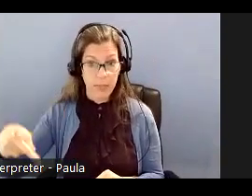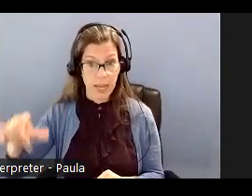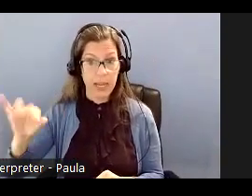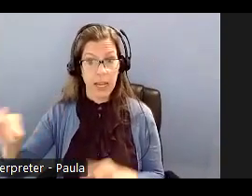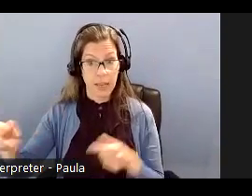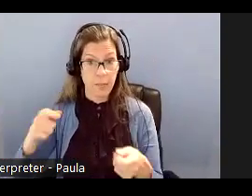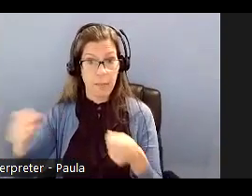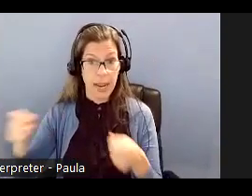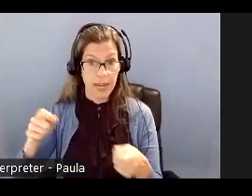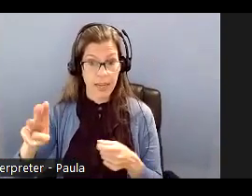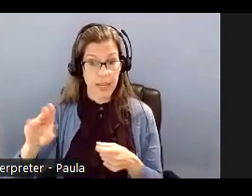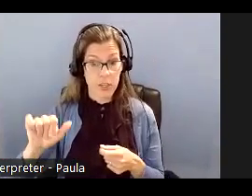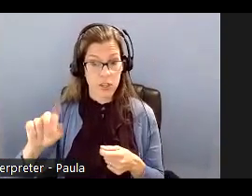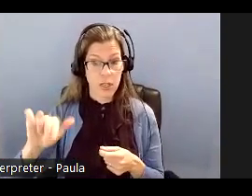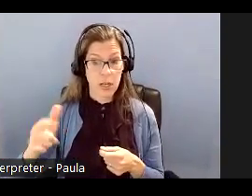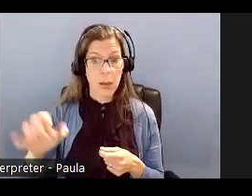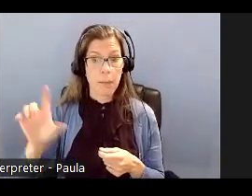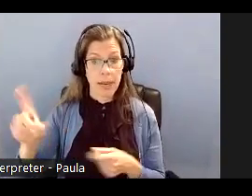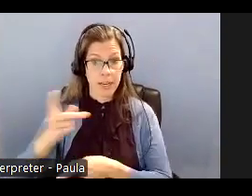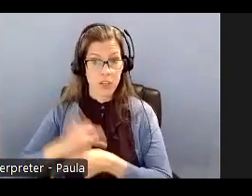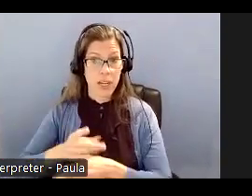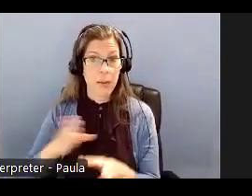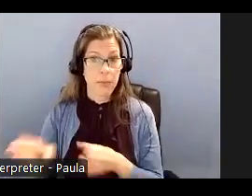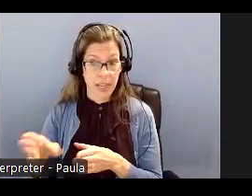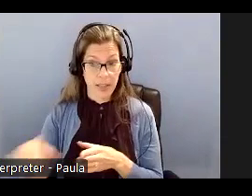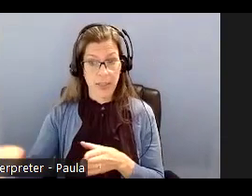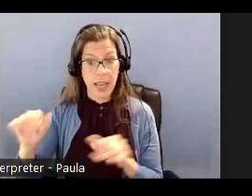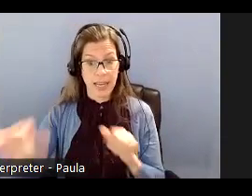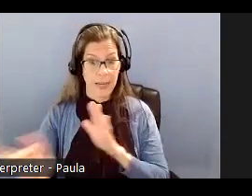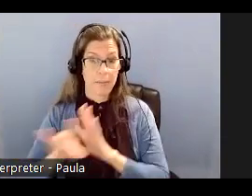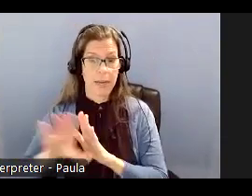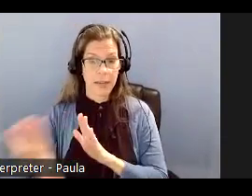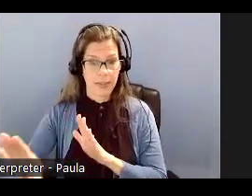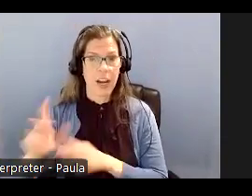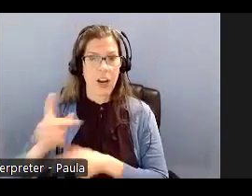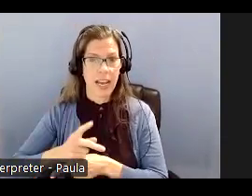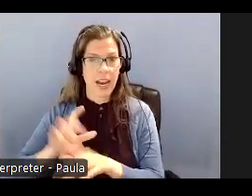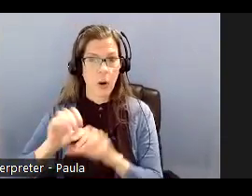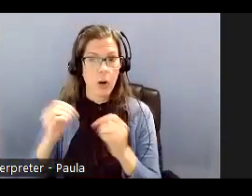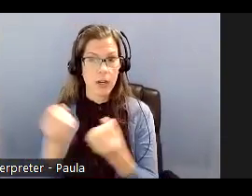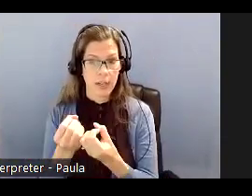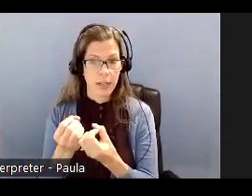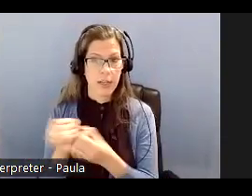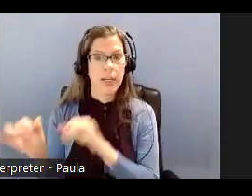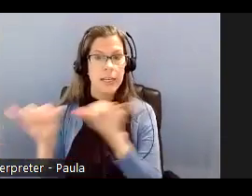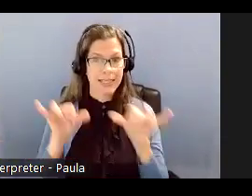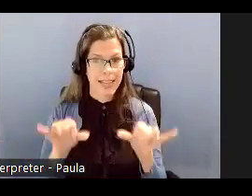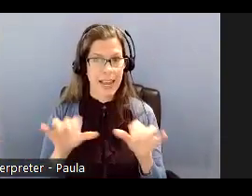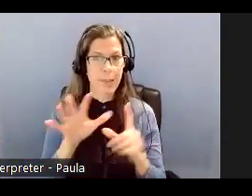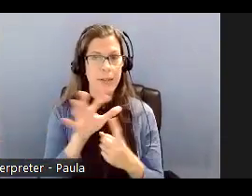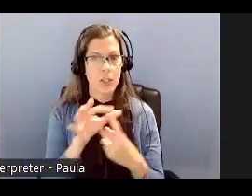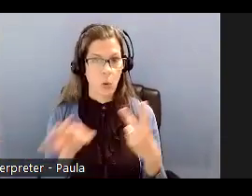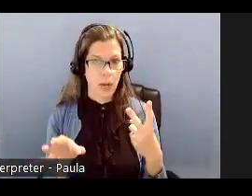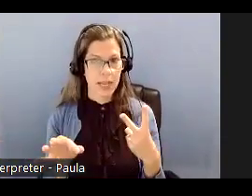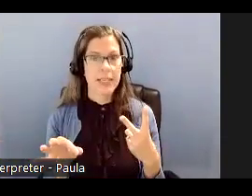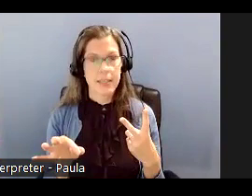plan, they are given the opportunity to choose their managed care organization. And that same choice will be afforded to individuals